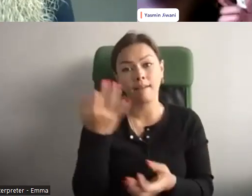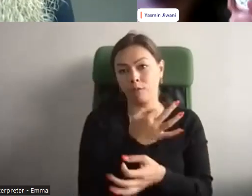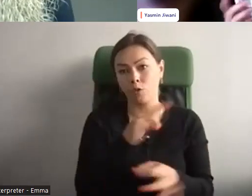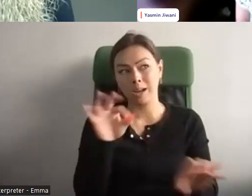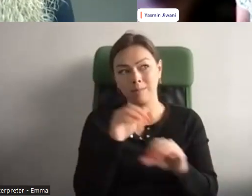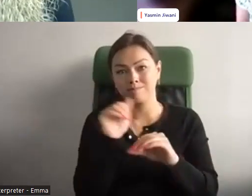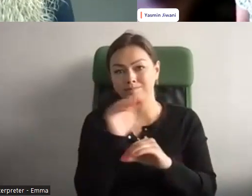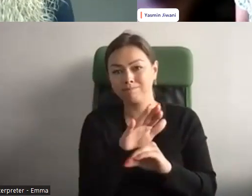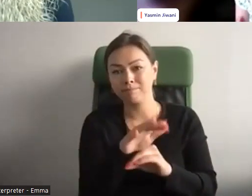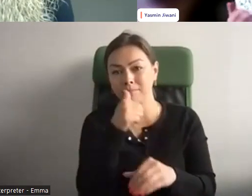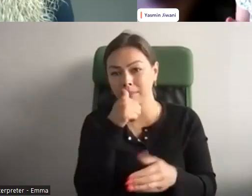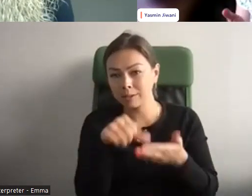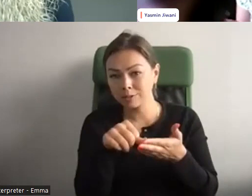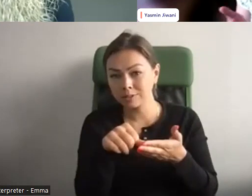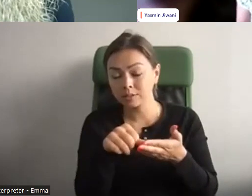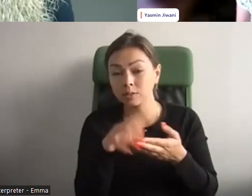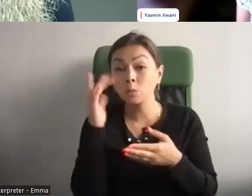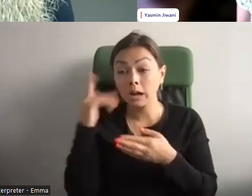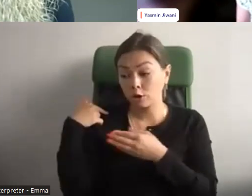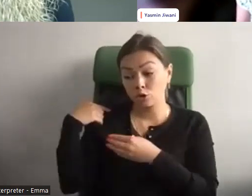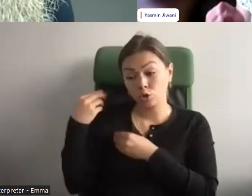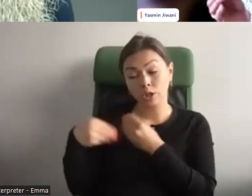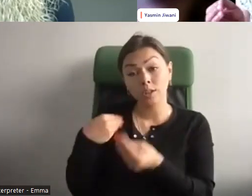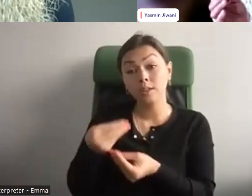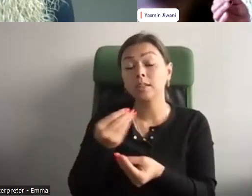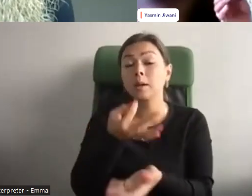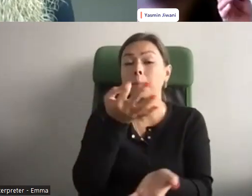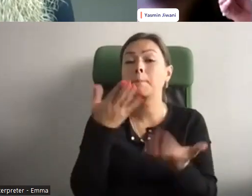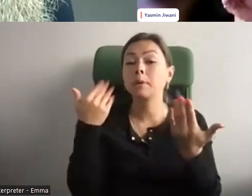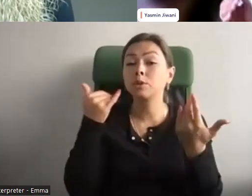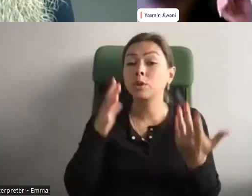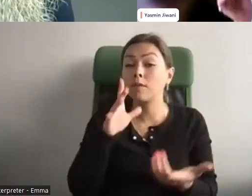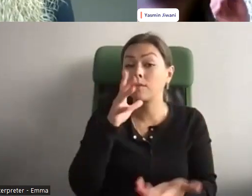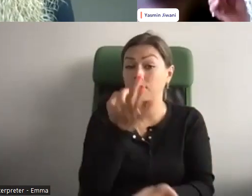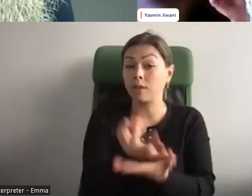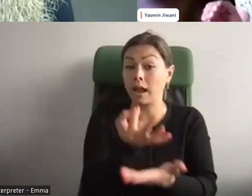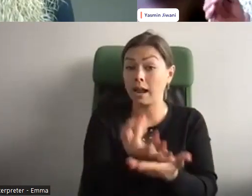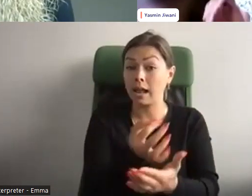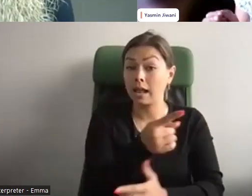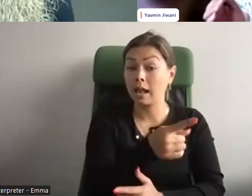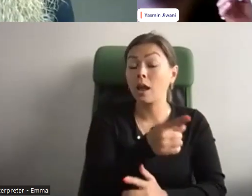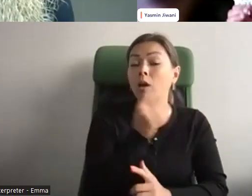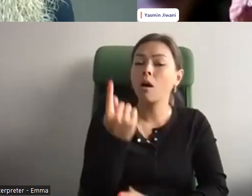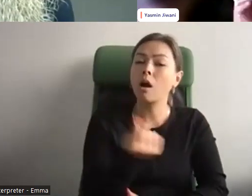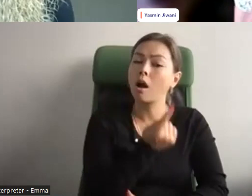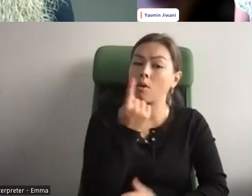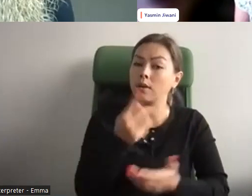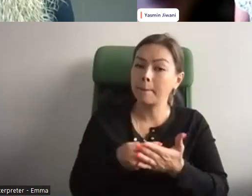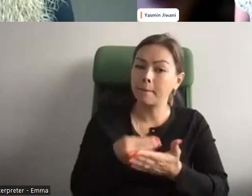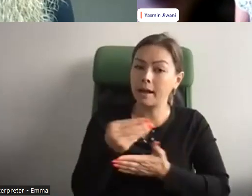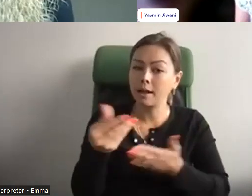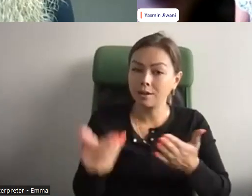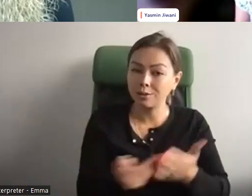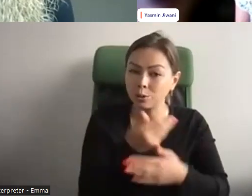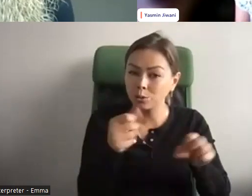because the tradition is that the Minister of Finance will always buy a pair of new shoes on the day that the budget